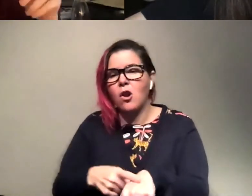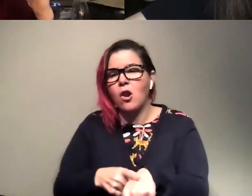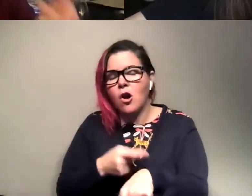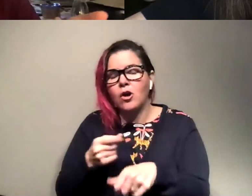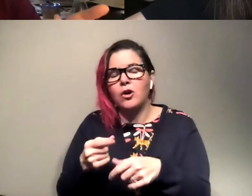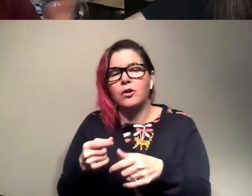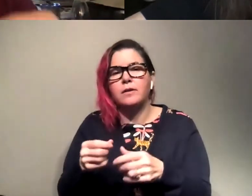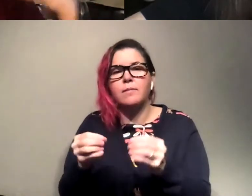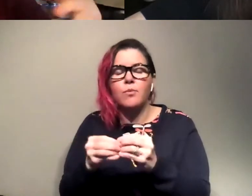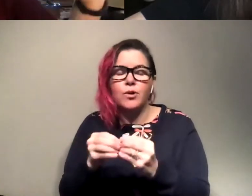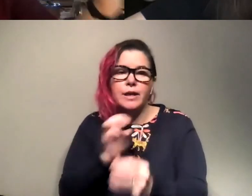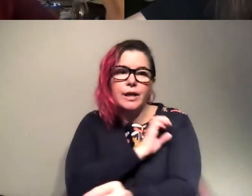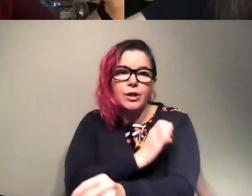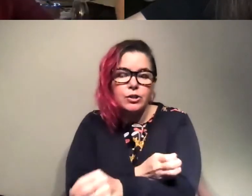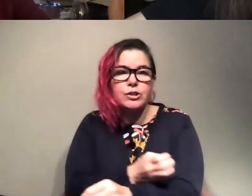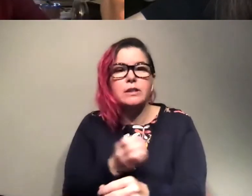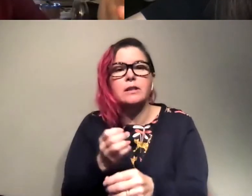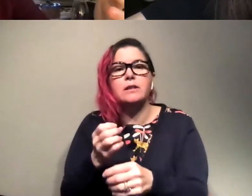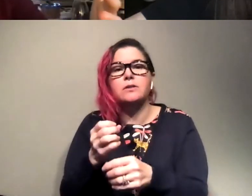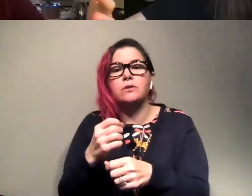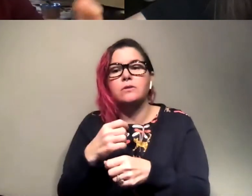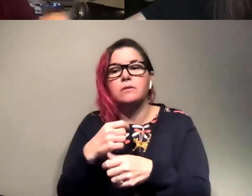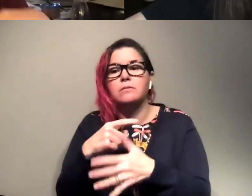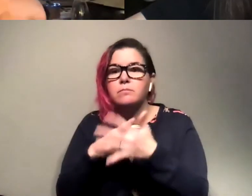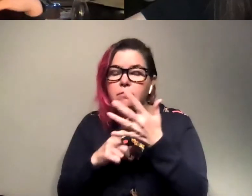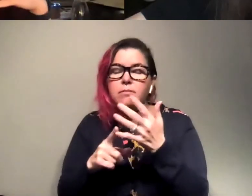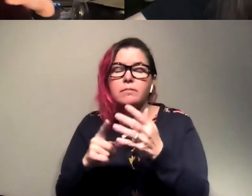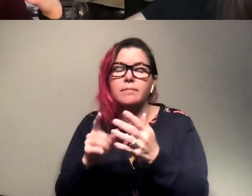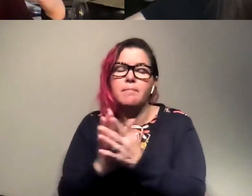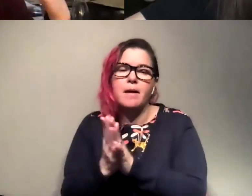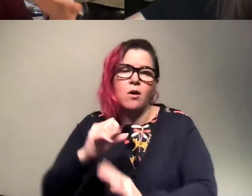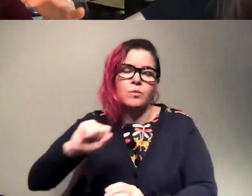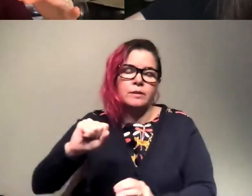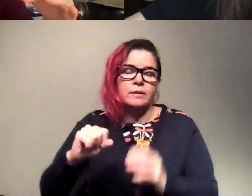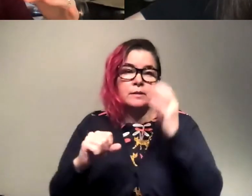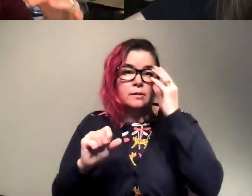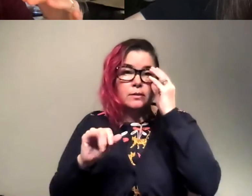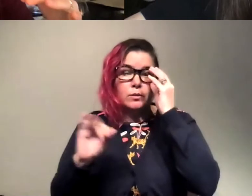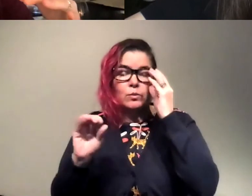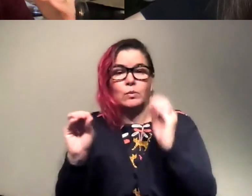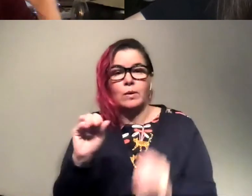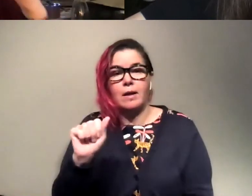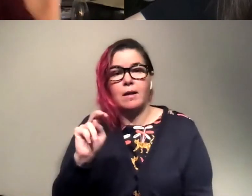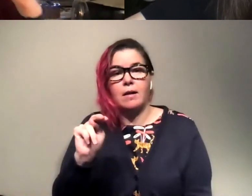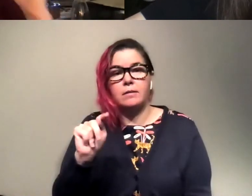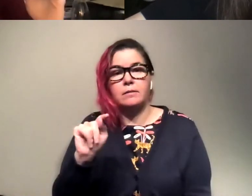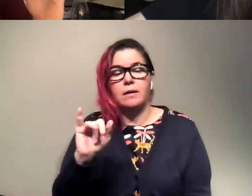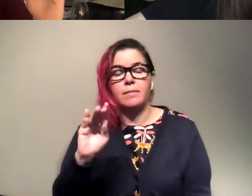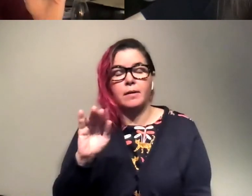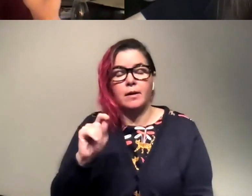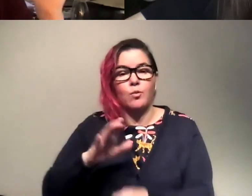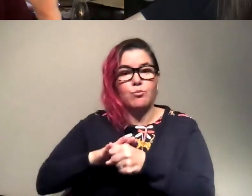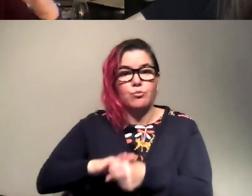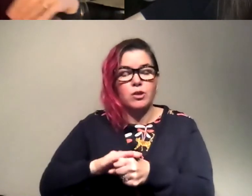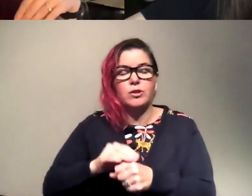need more energy to be able to do these things that make them resistant. So if there's no antibiotic pressure, if there's not the